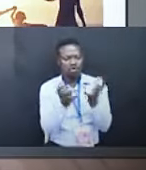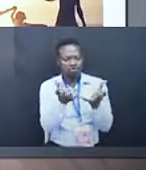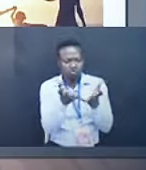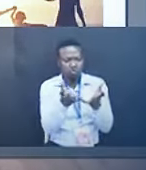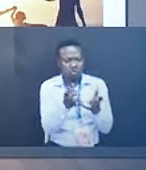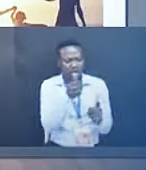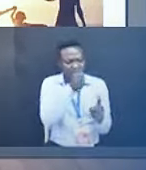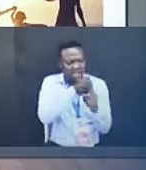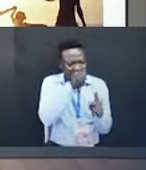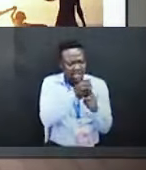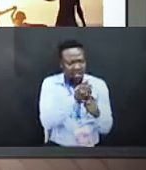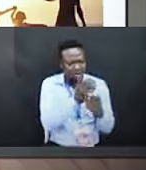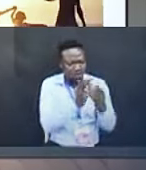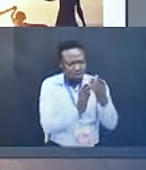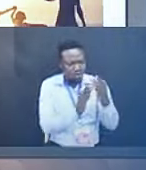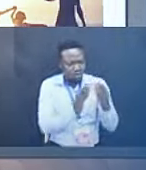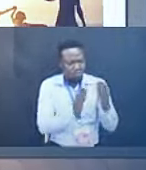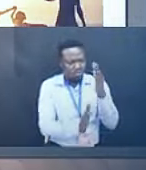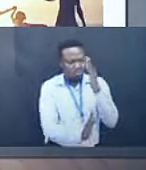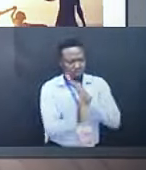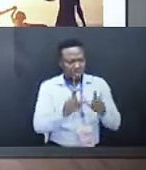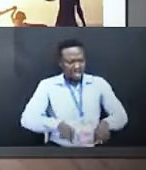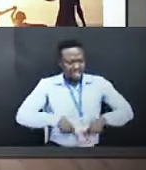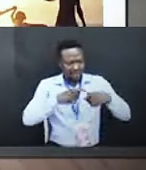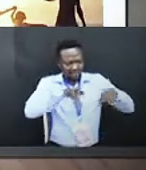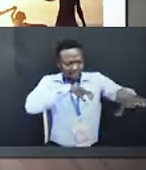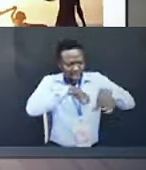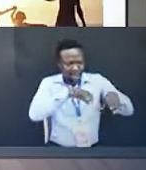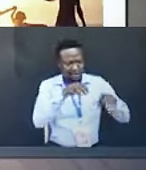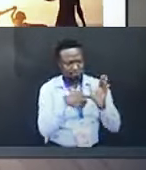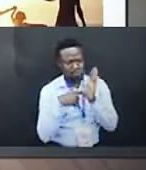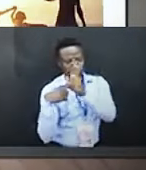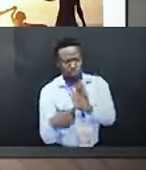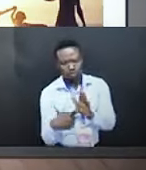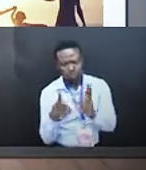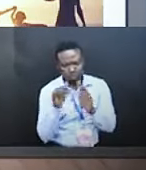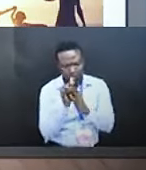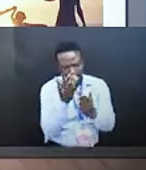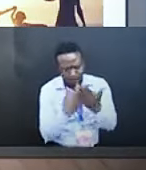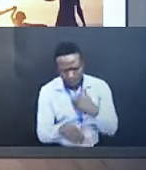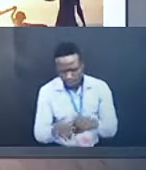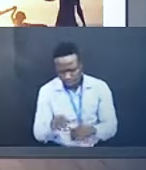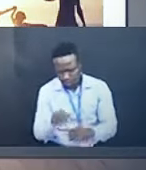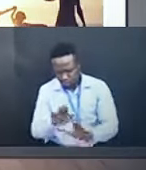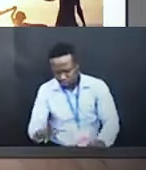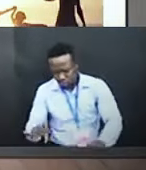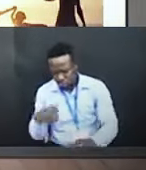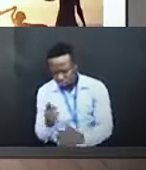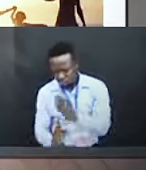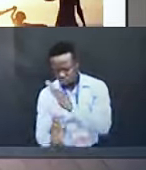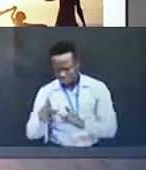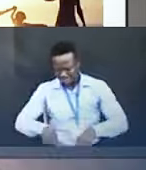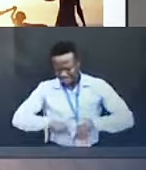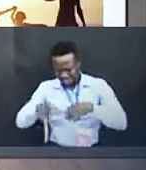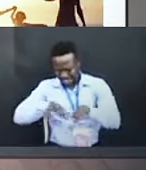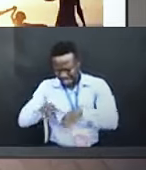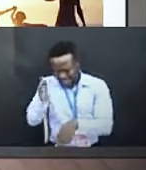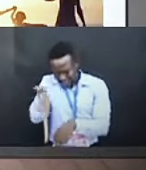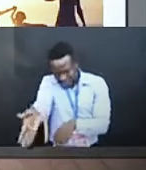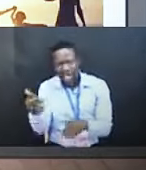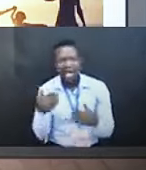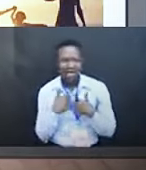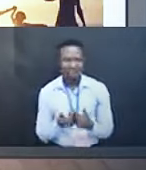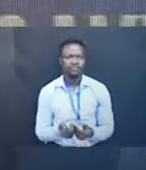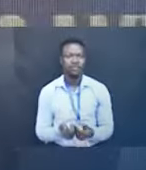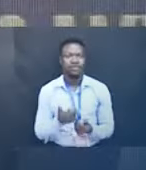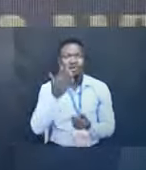offspring from them. Your union is strategic. Heaven rejoices. At least heaven knows that in your